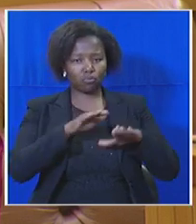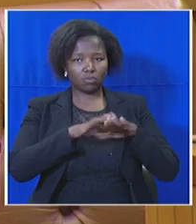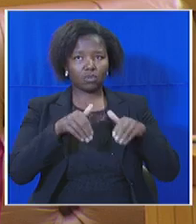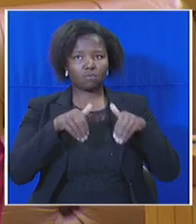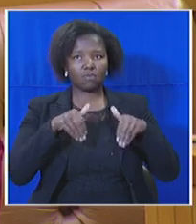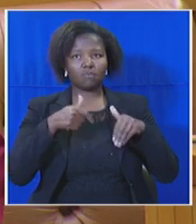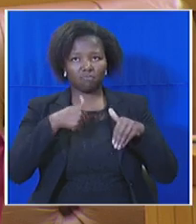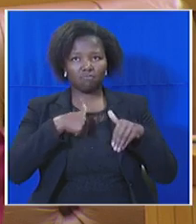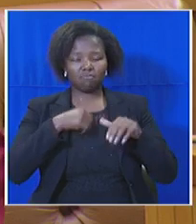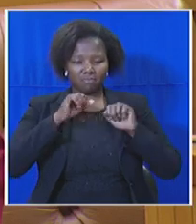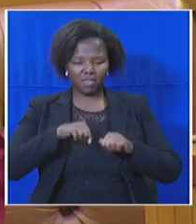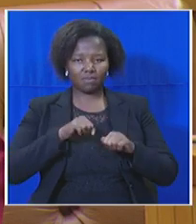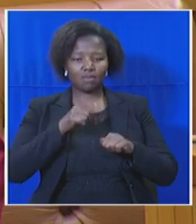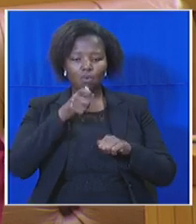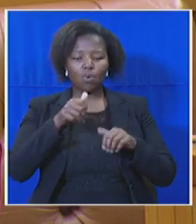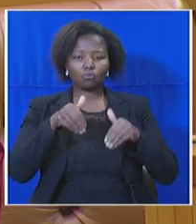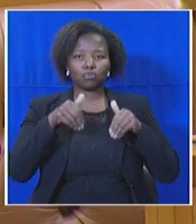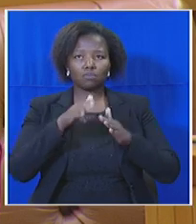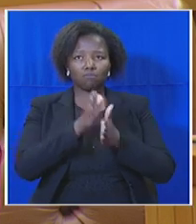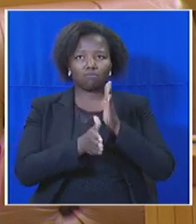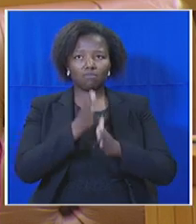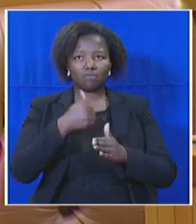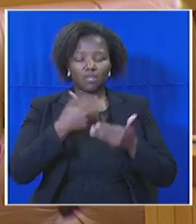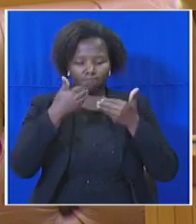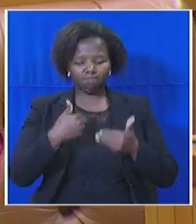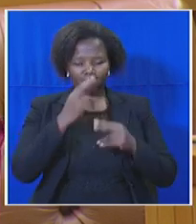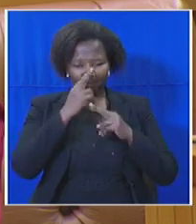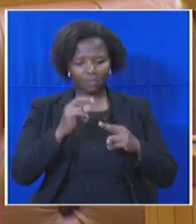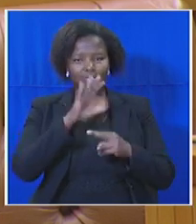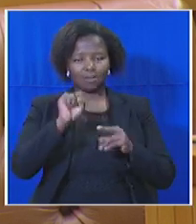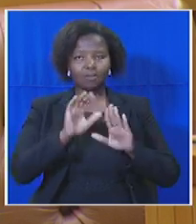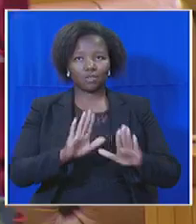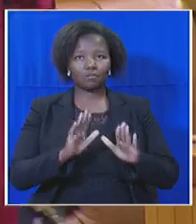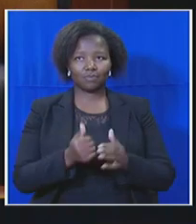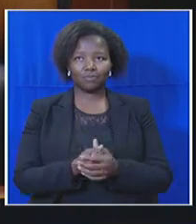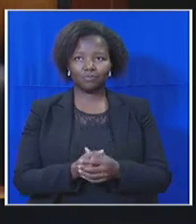do humbly withdraw as a respectful citizen of this country.